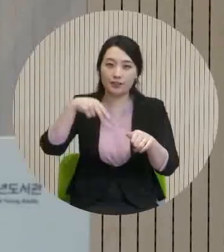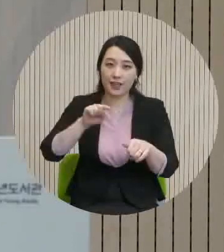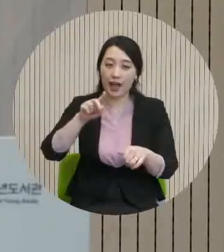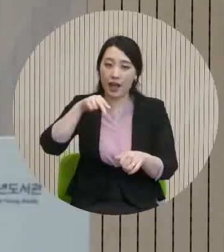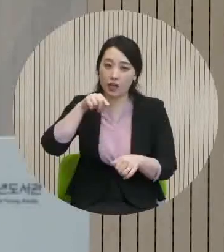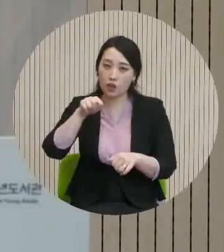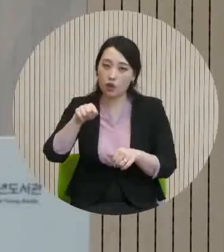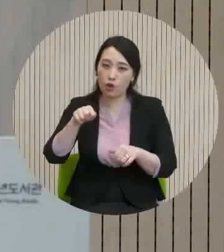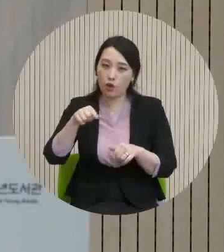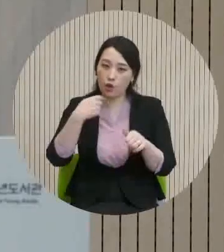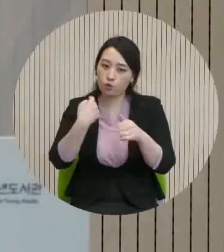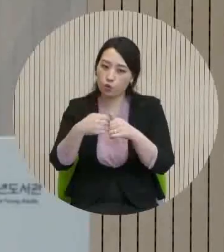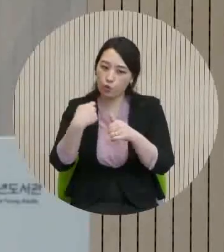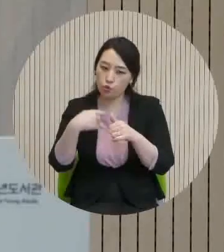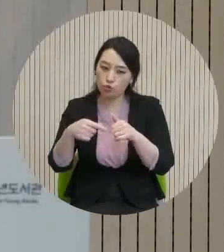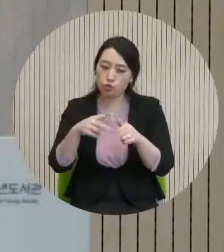for your